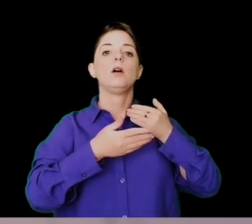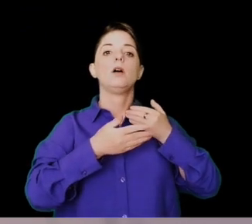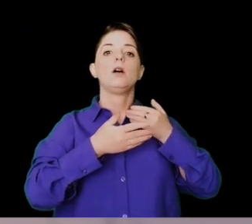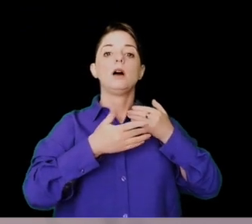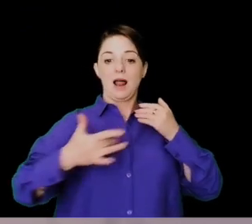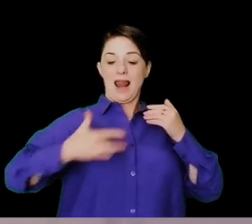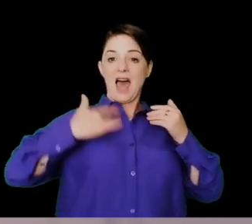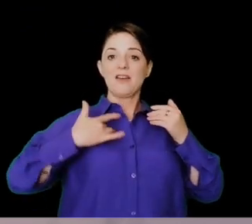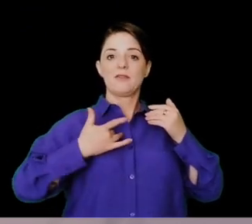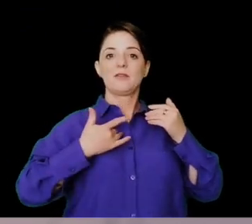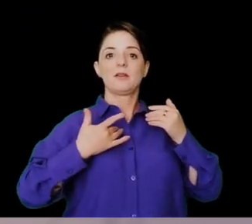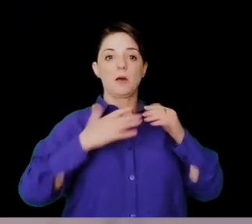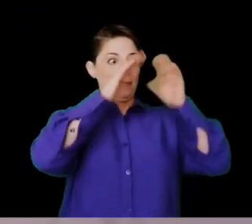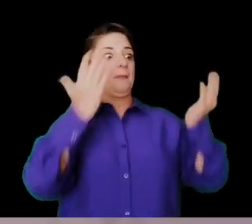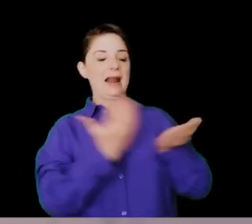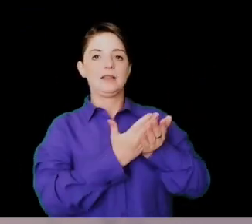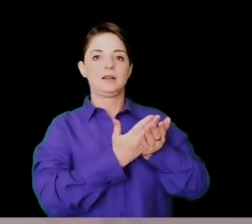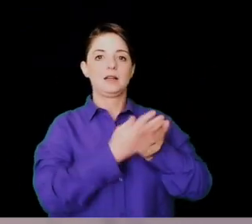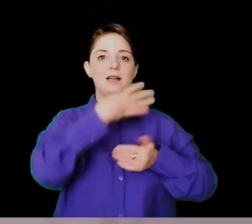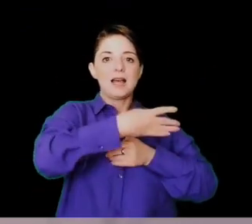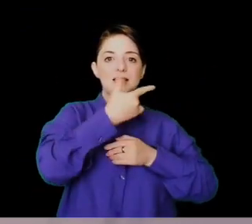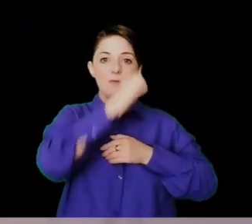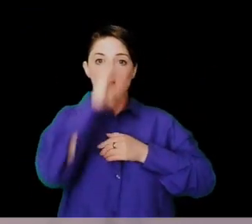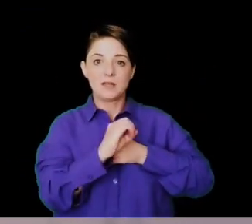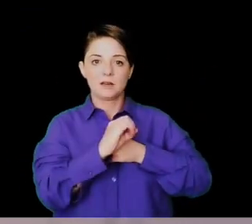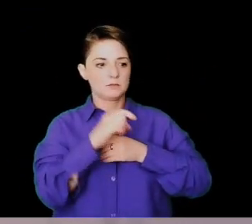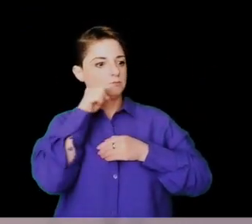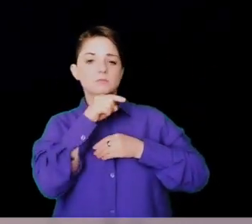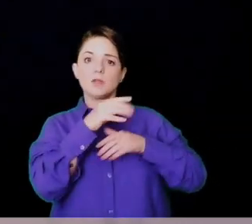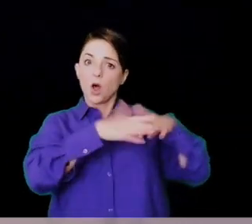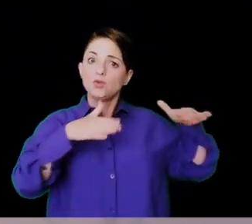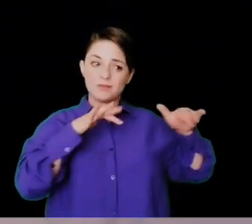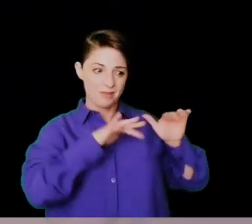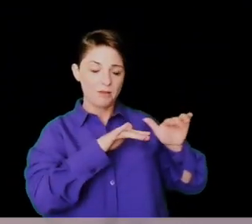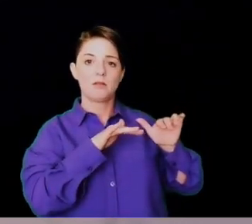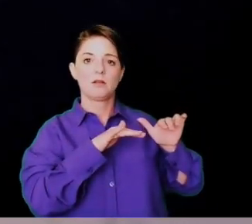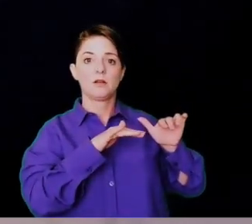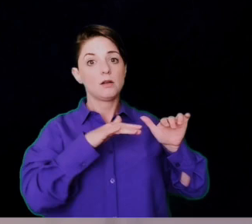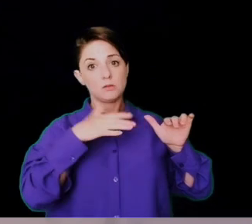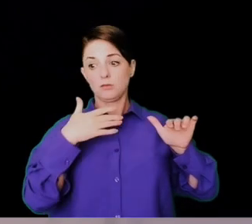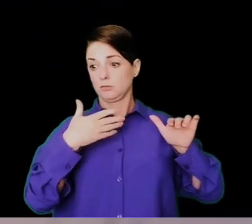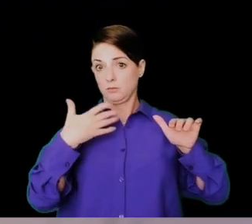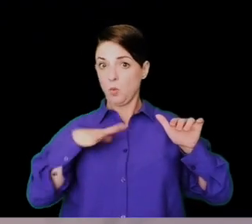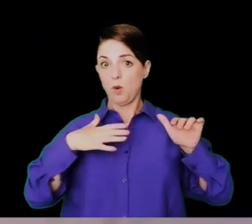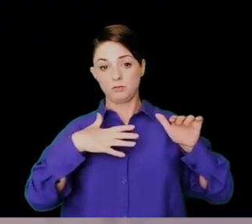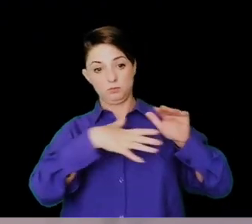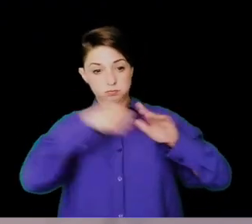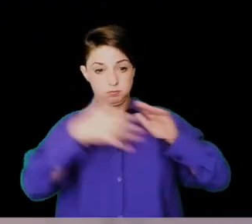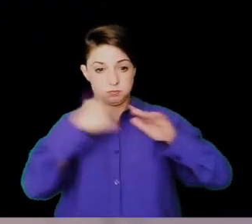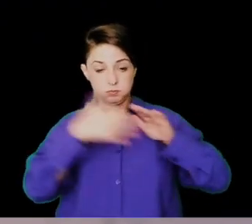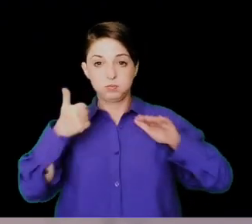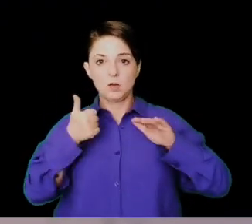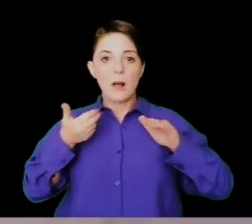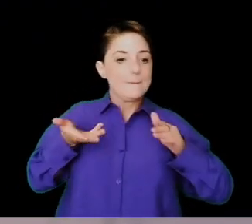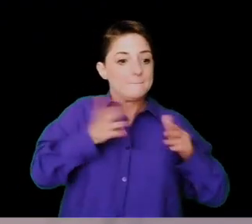habitable space on the planet is in the ocean. So if you're to bring back bits of the ocean that have been